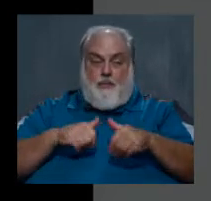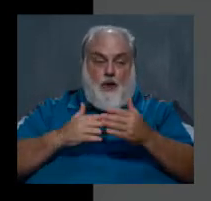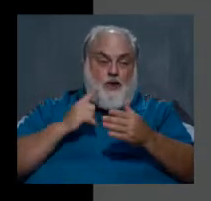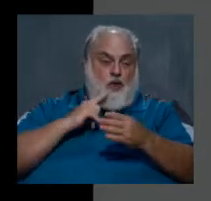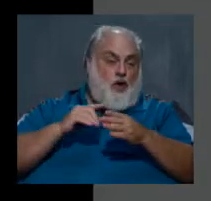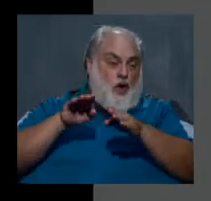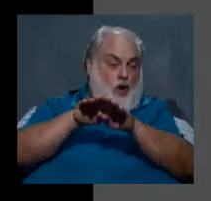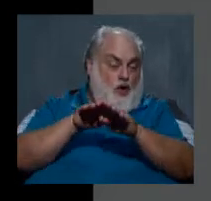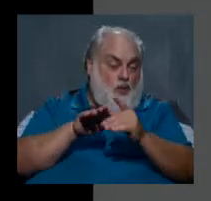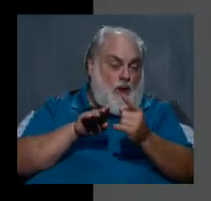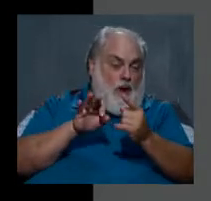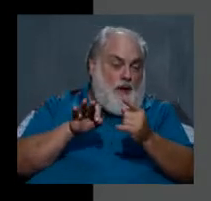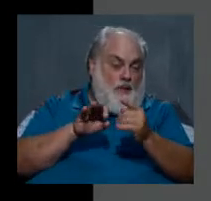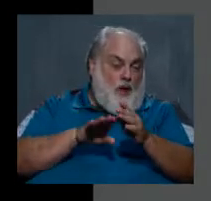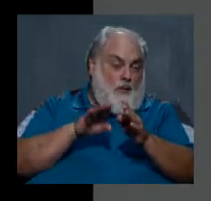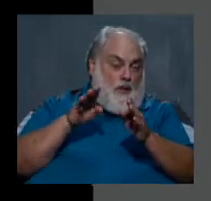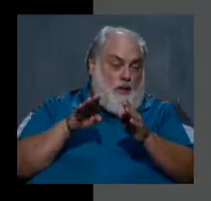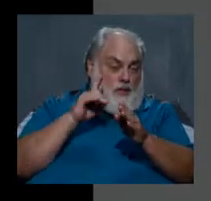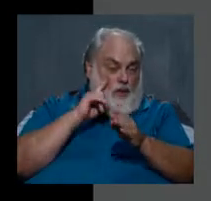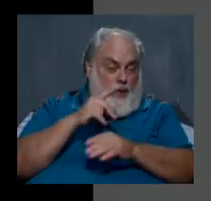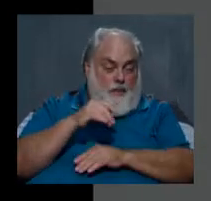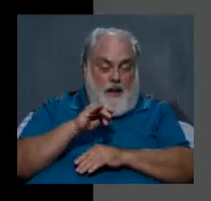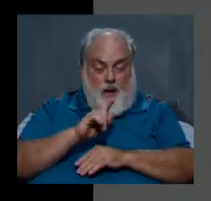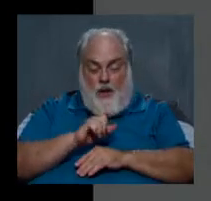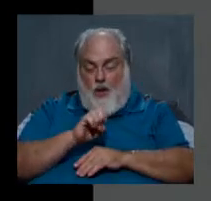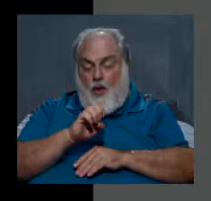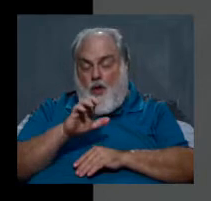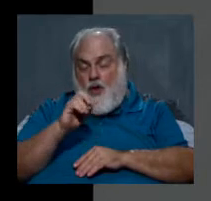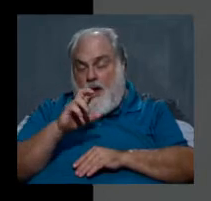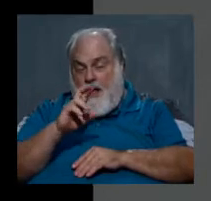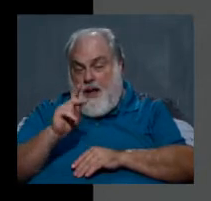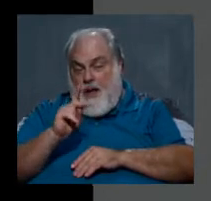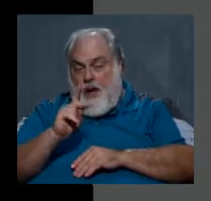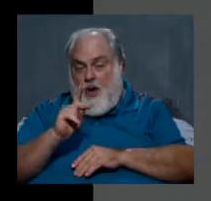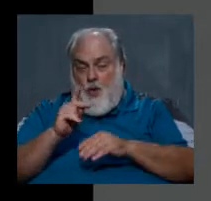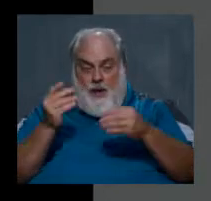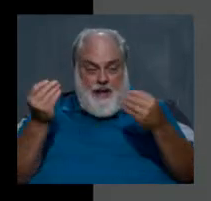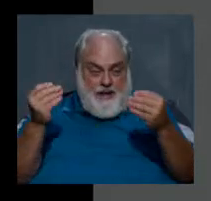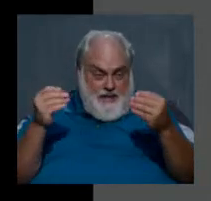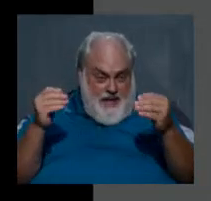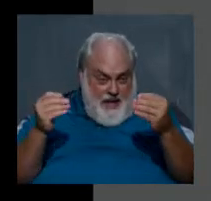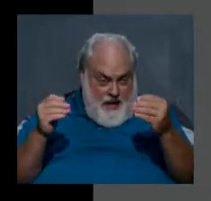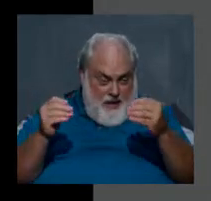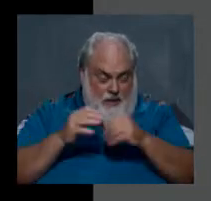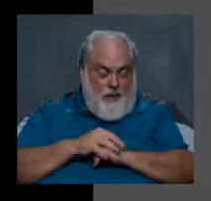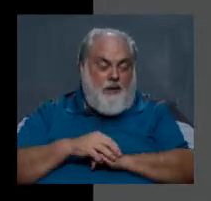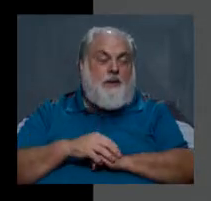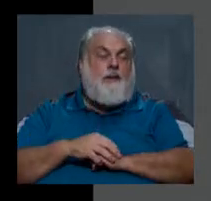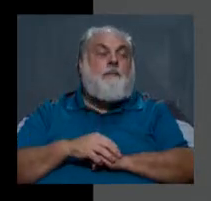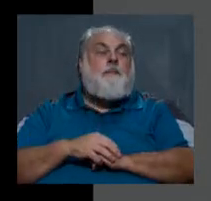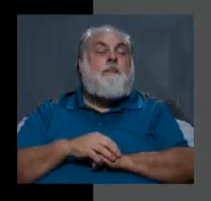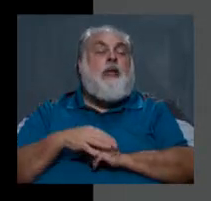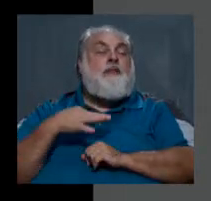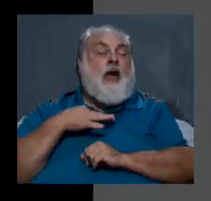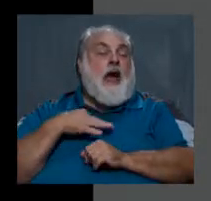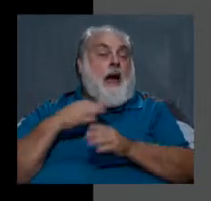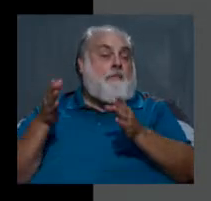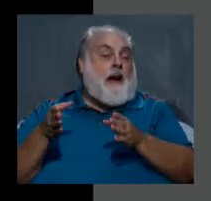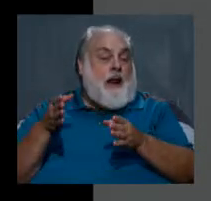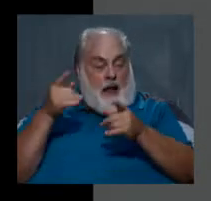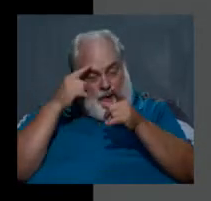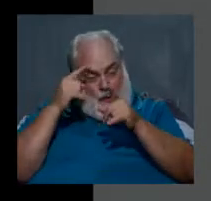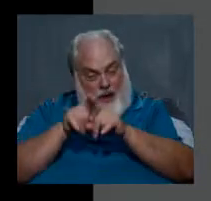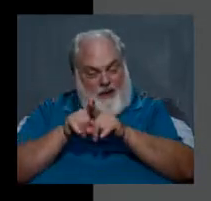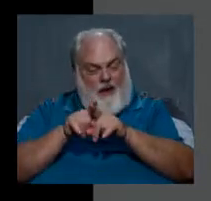the access openings to the parking lot to Pinnacle Creek Retail Center on the west side of the access easement drive. And the applicant agrees to